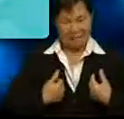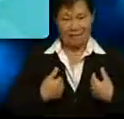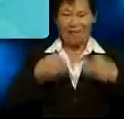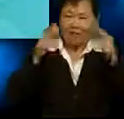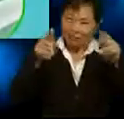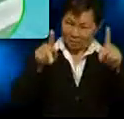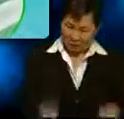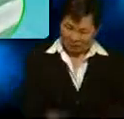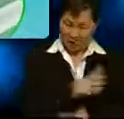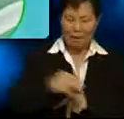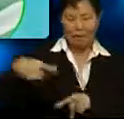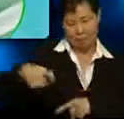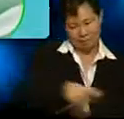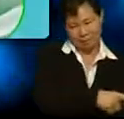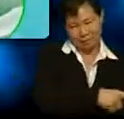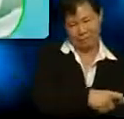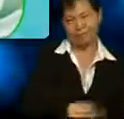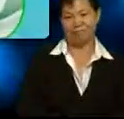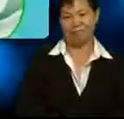humans, and even bacteria.